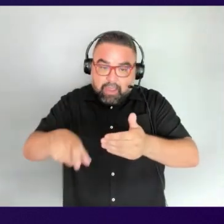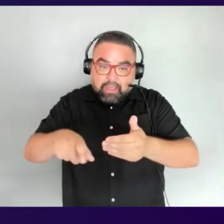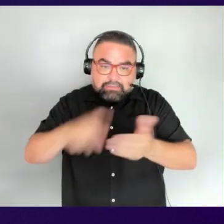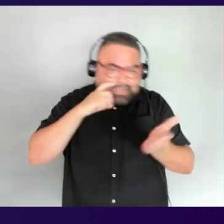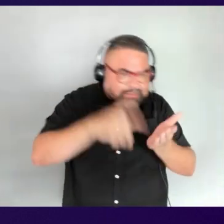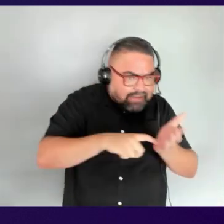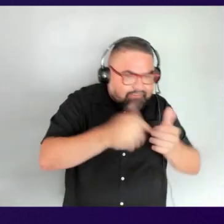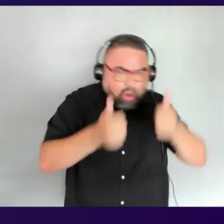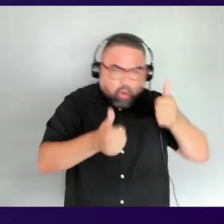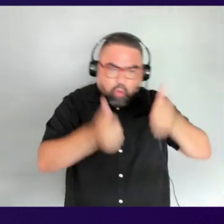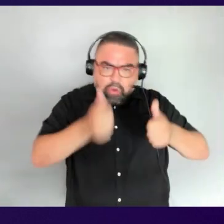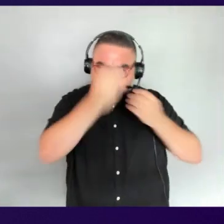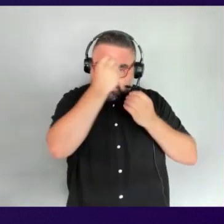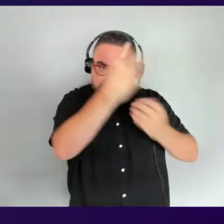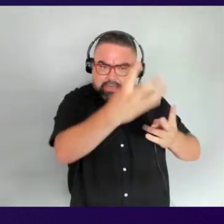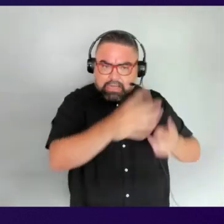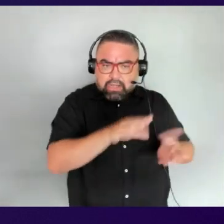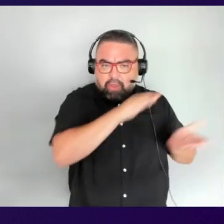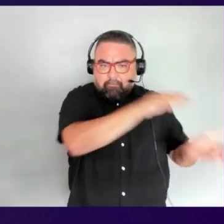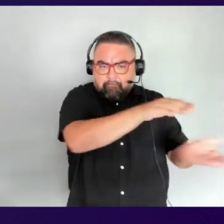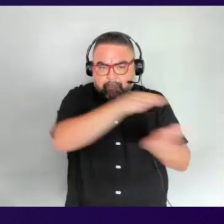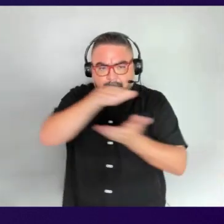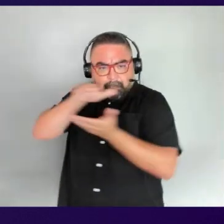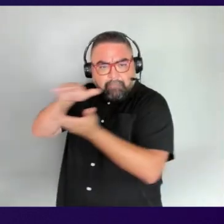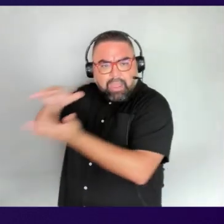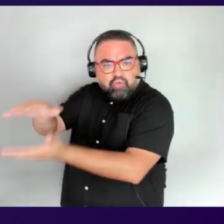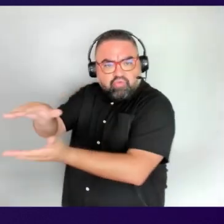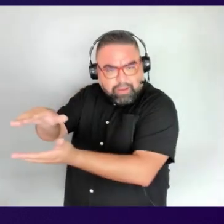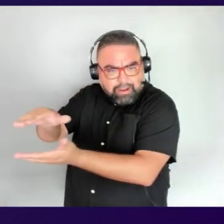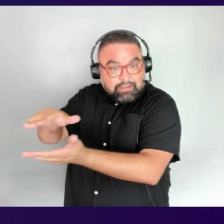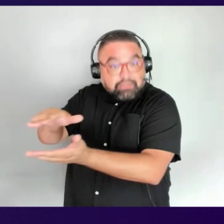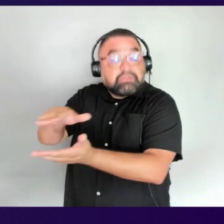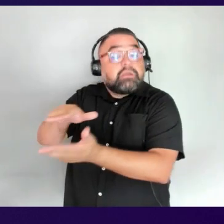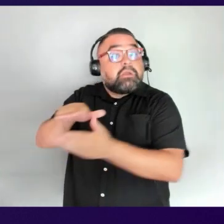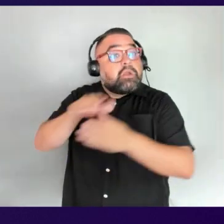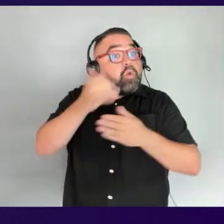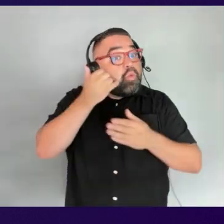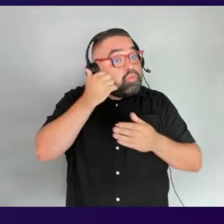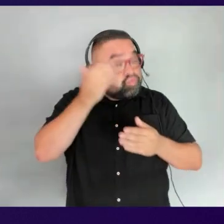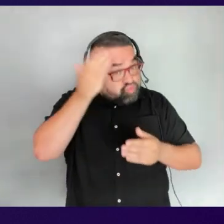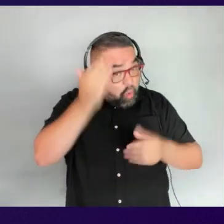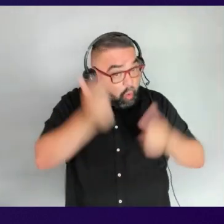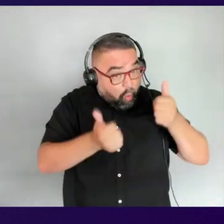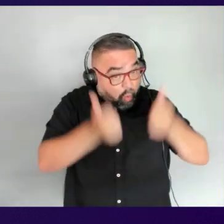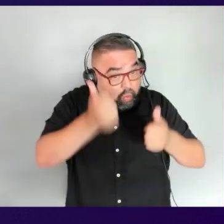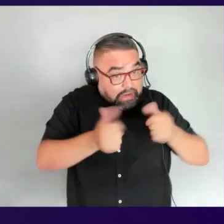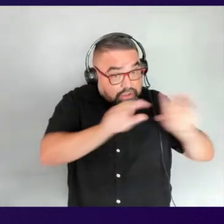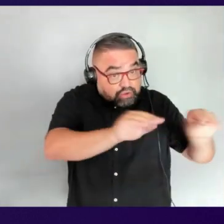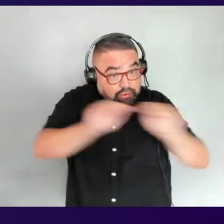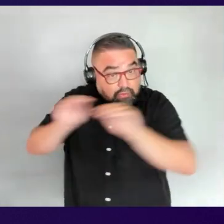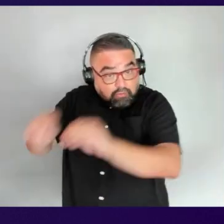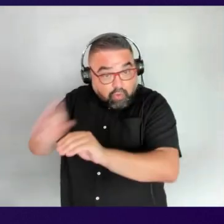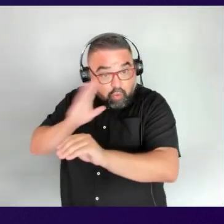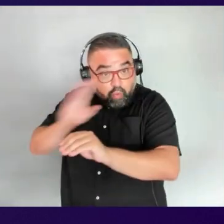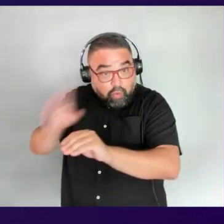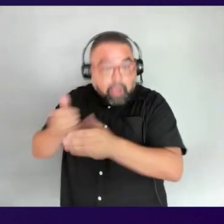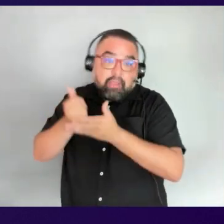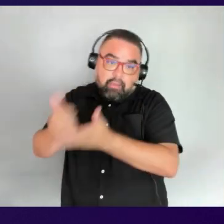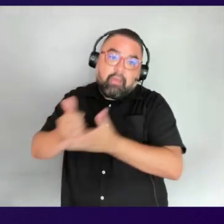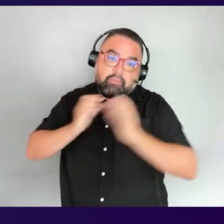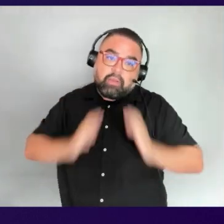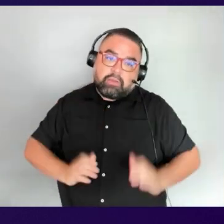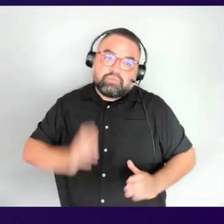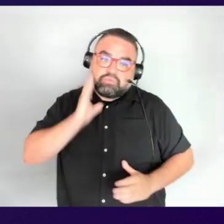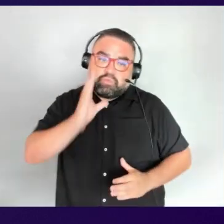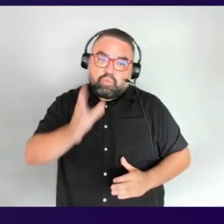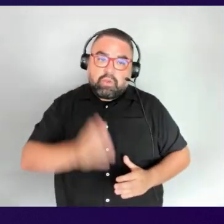And having a streamlined migration process can be a big help to customers in this kind of situation. Yeah, as you said, because